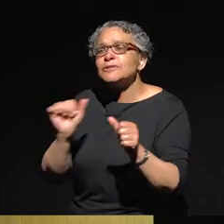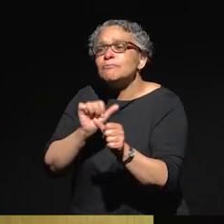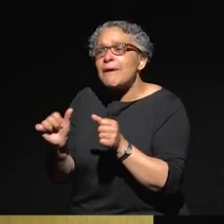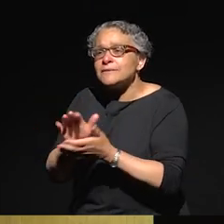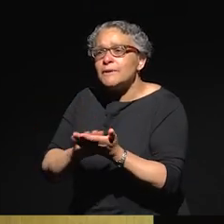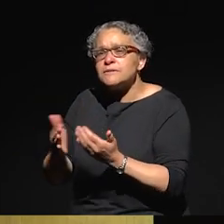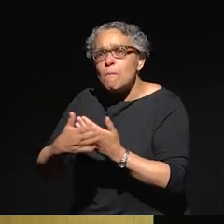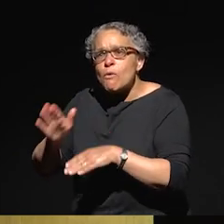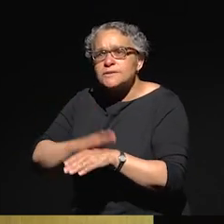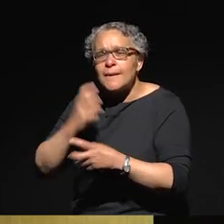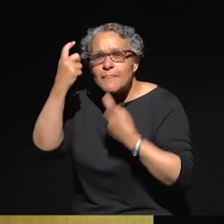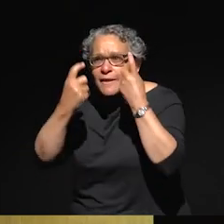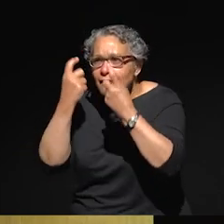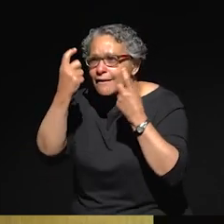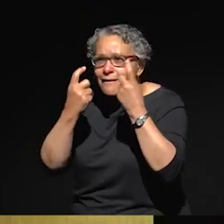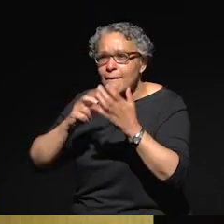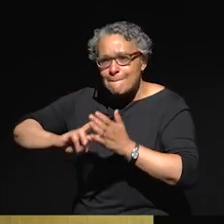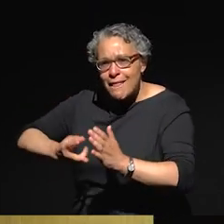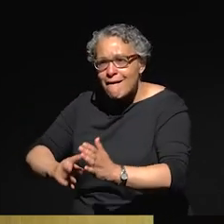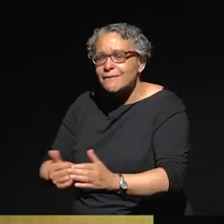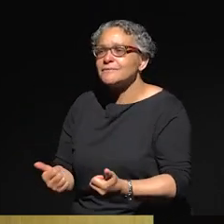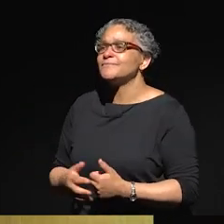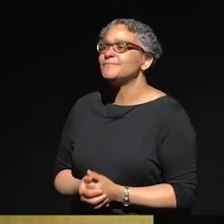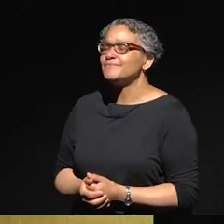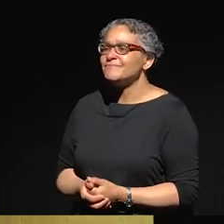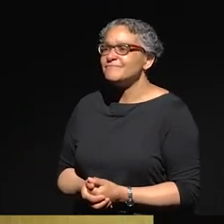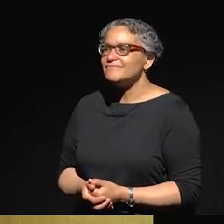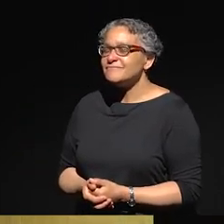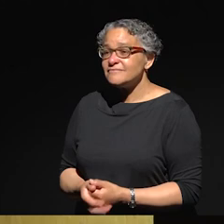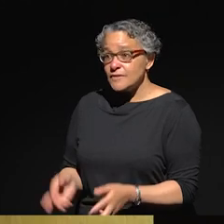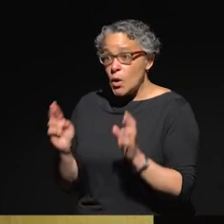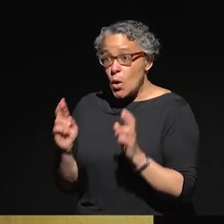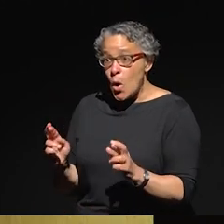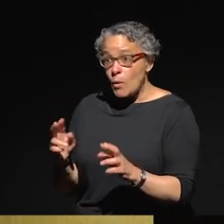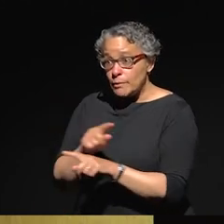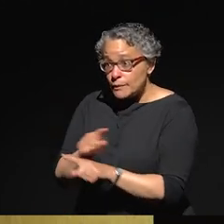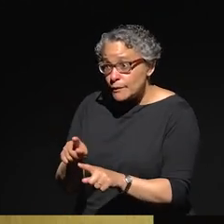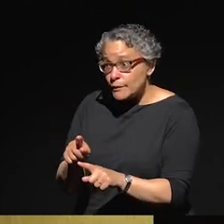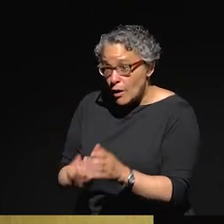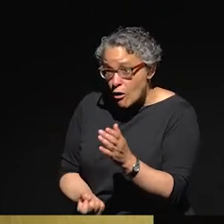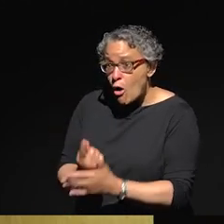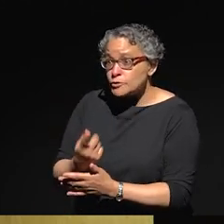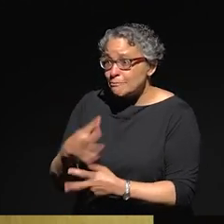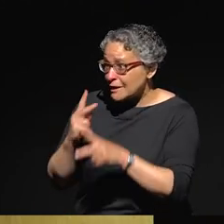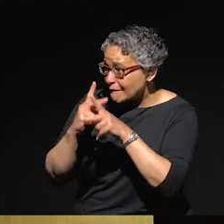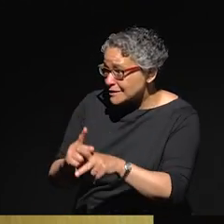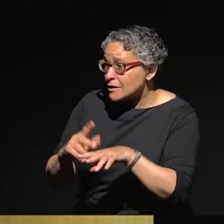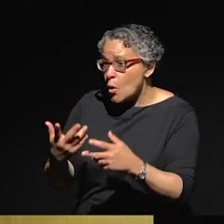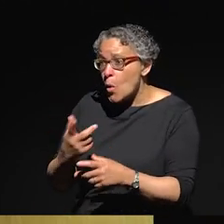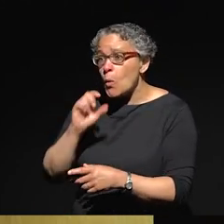it and plan it. So I hope that you have had an opportunity to visit it, or that you will have an